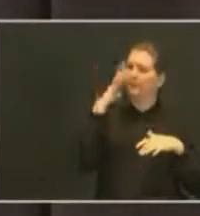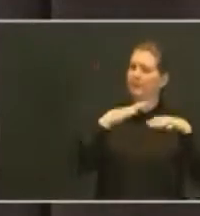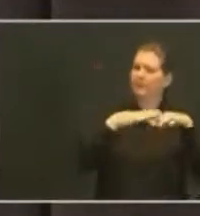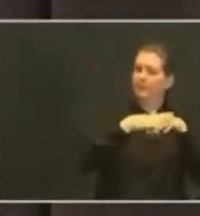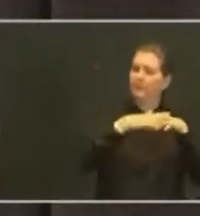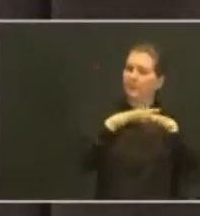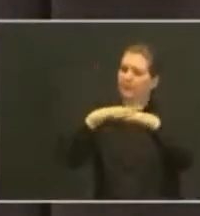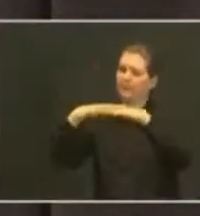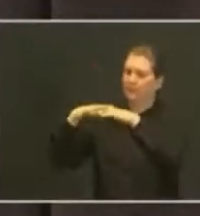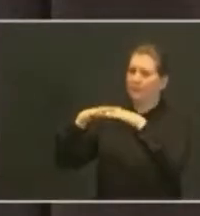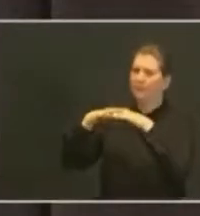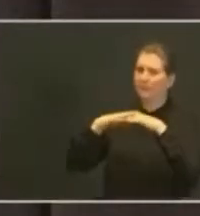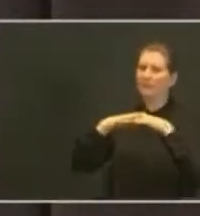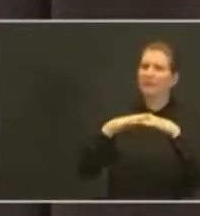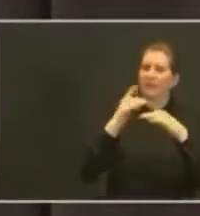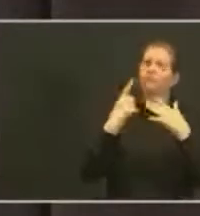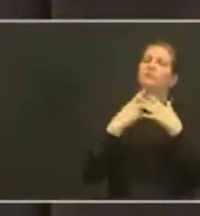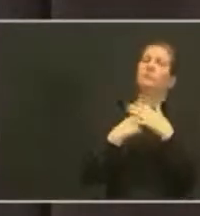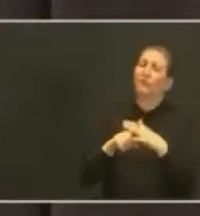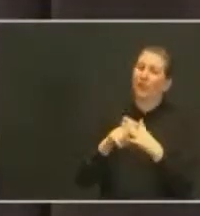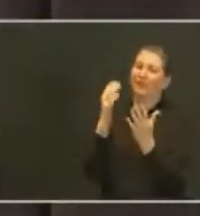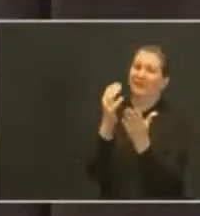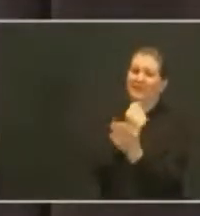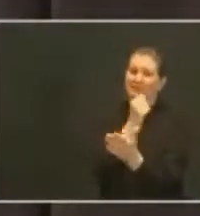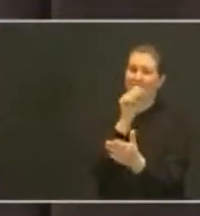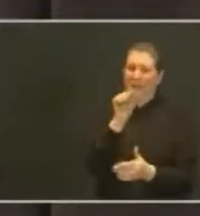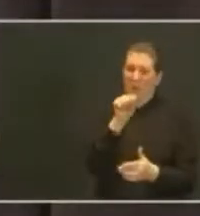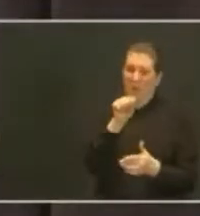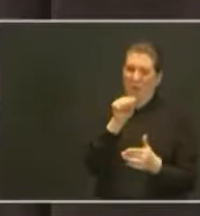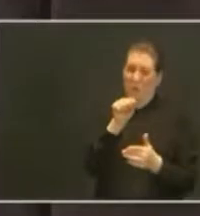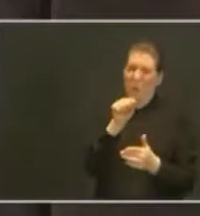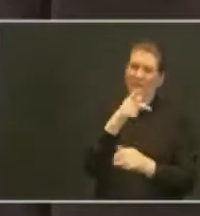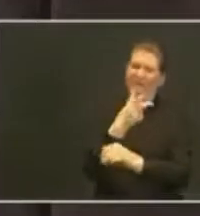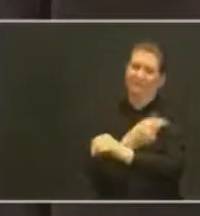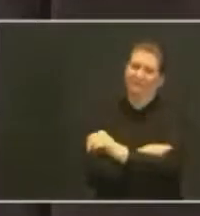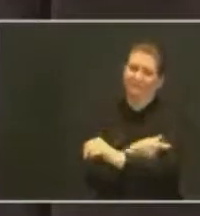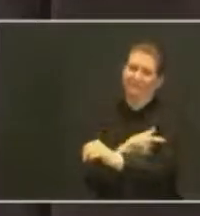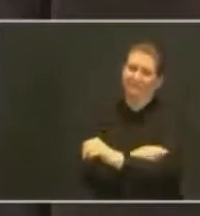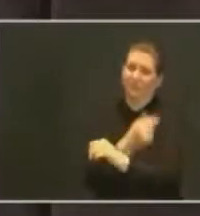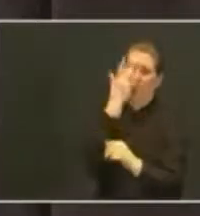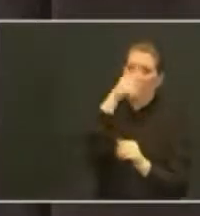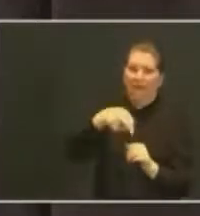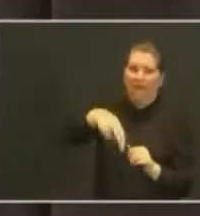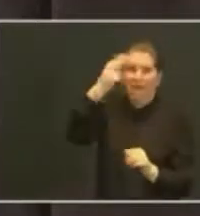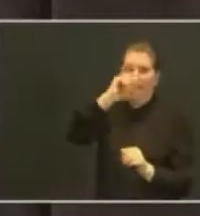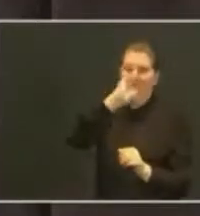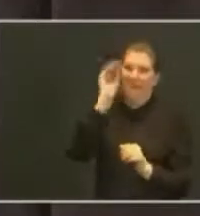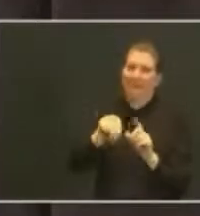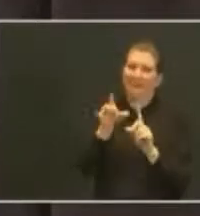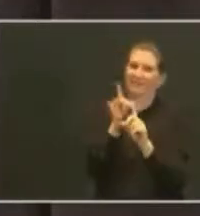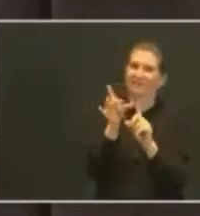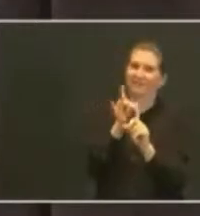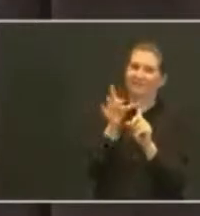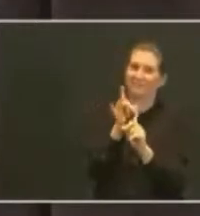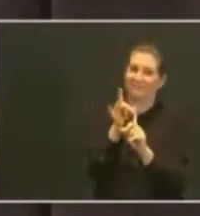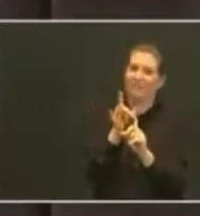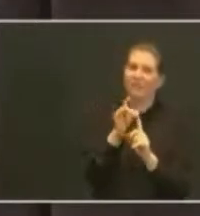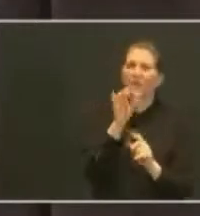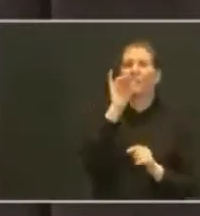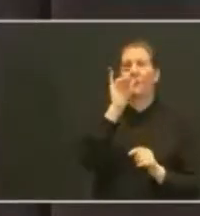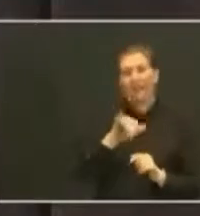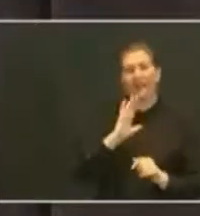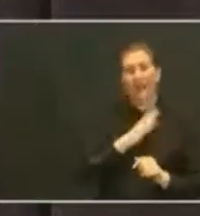to be able to start to move forward because the rates there are higher, and part of that strategy has involved additional ways to